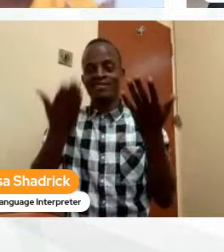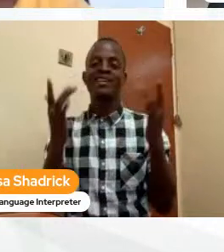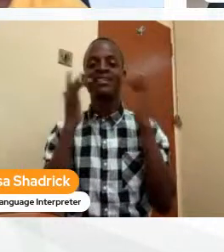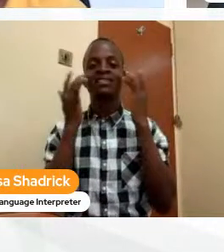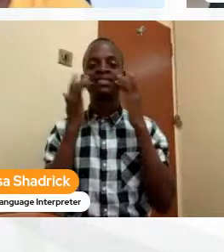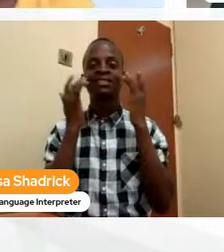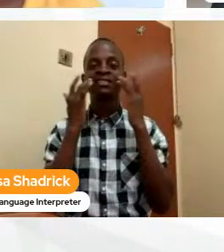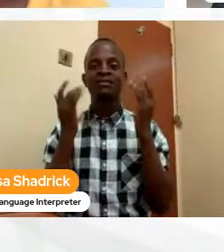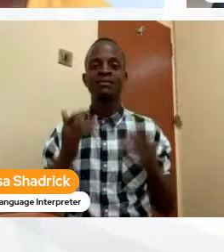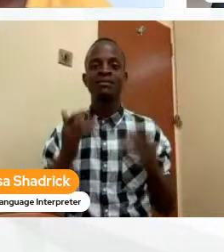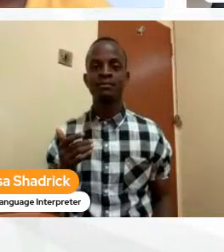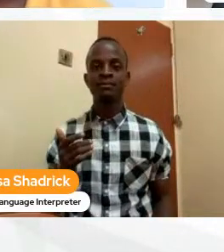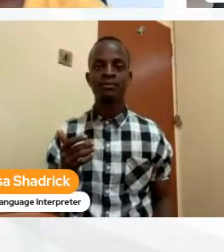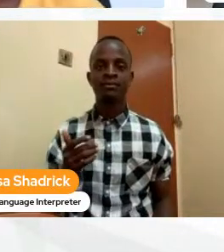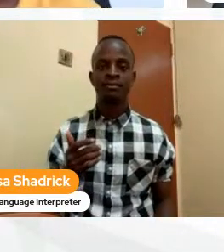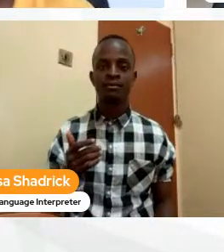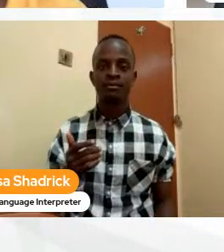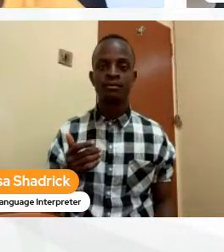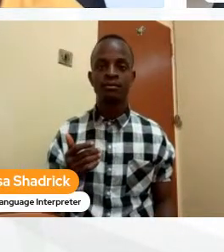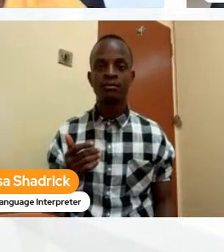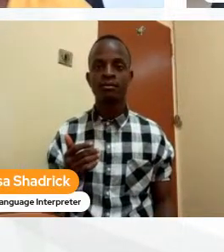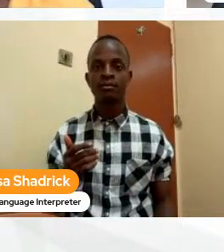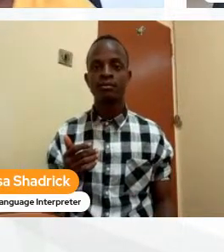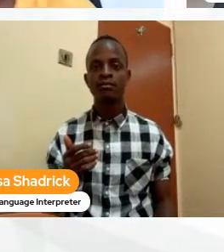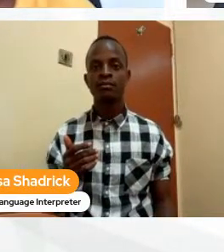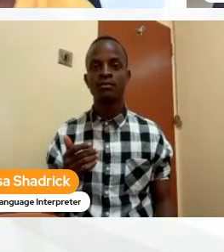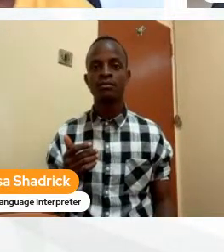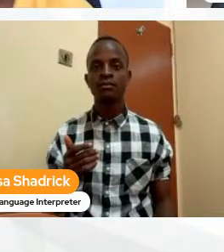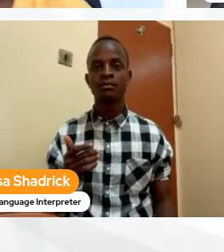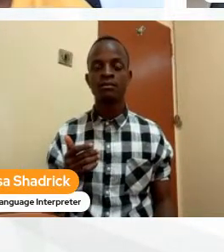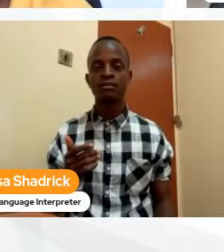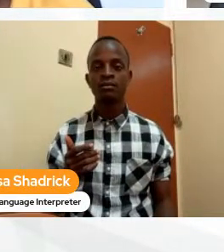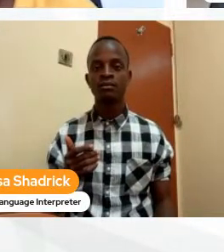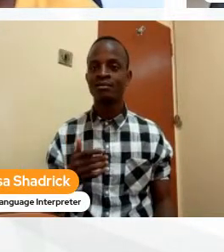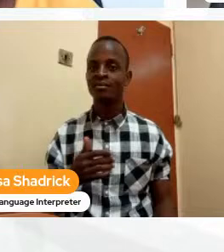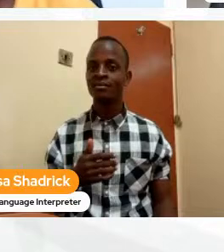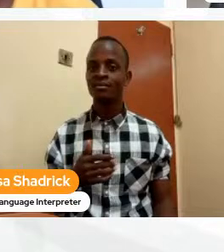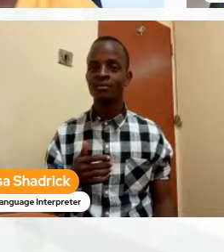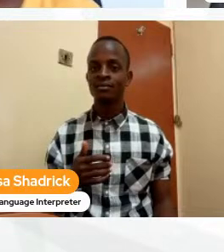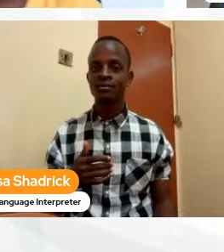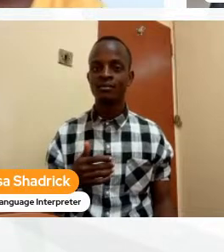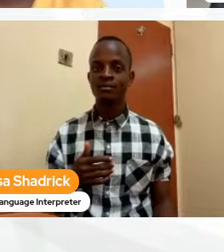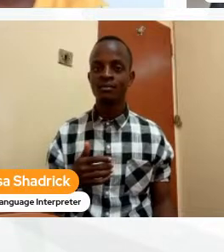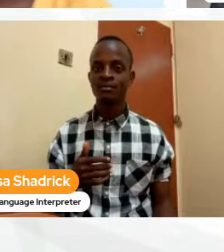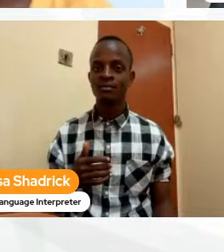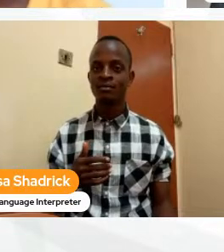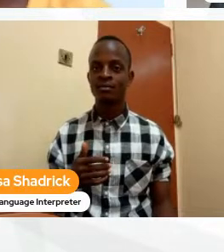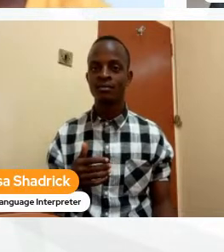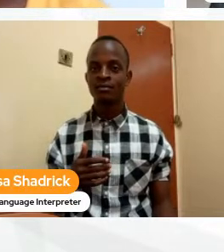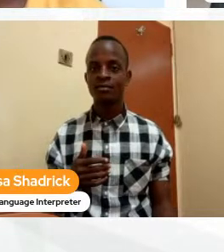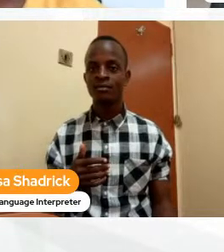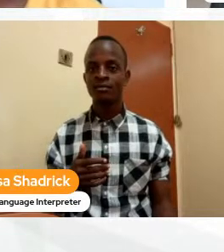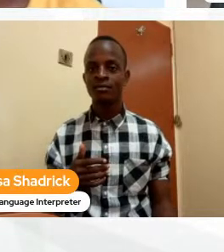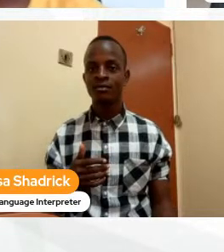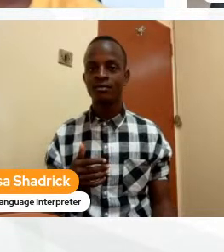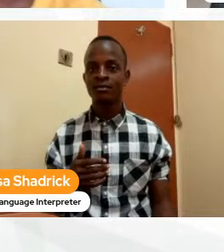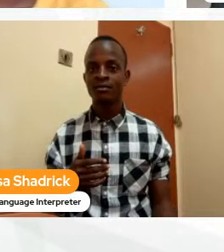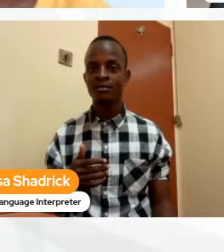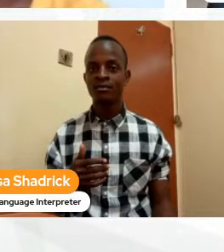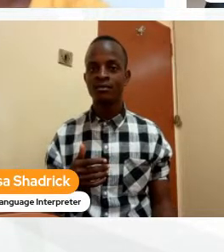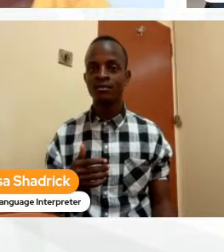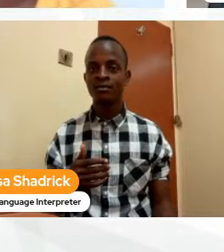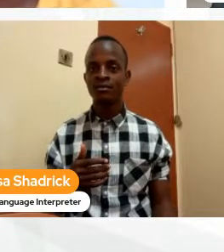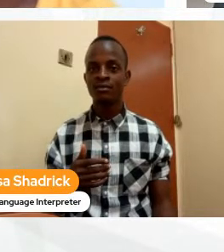So while we are Yeah. still on this, Songiso, so are you running again in the game? Are